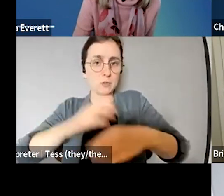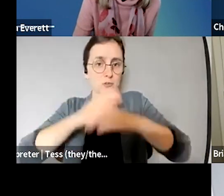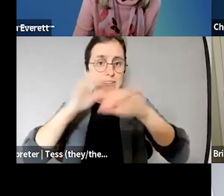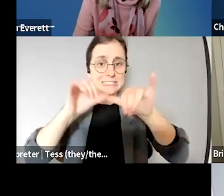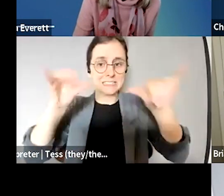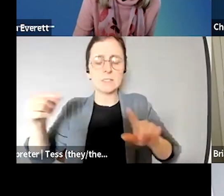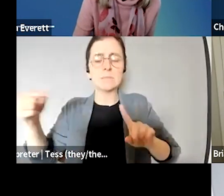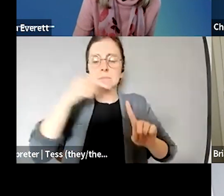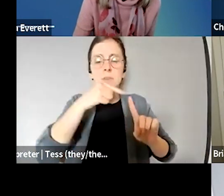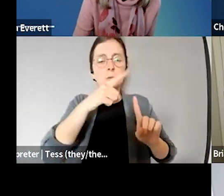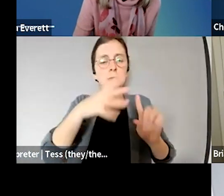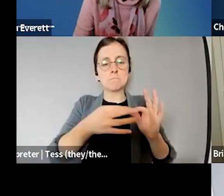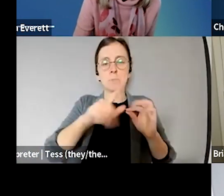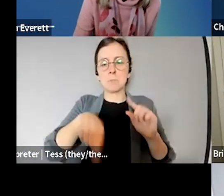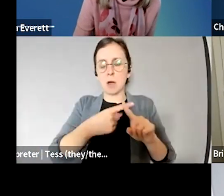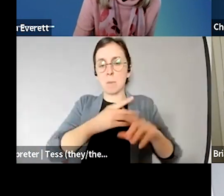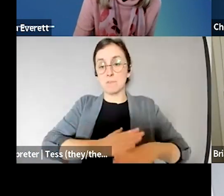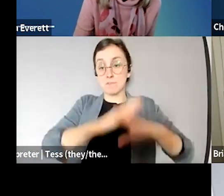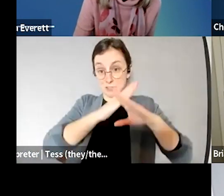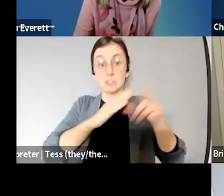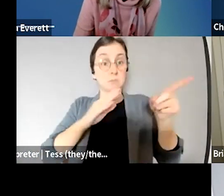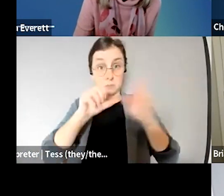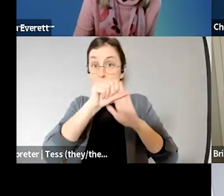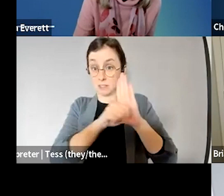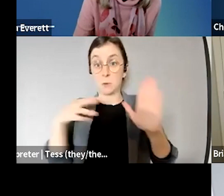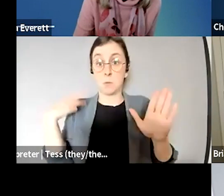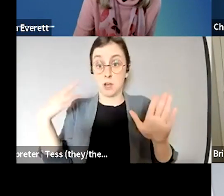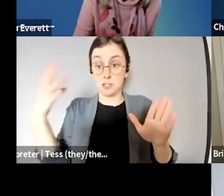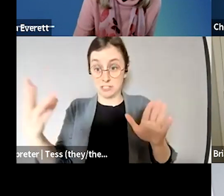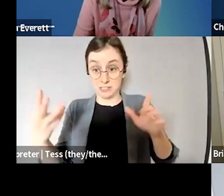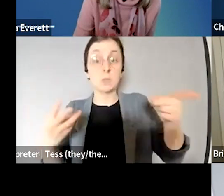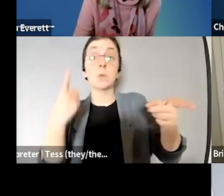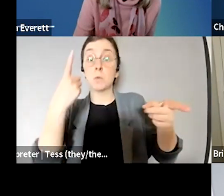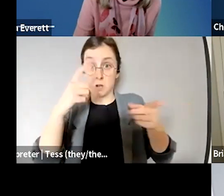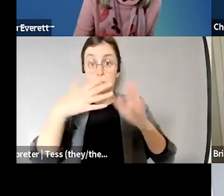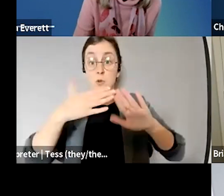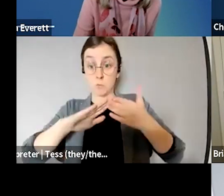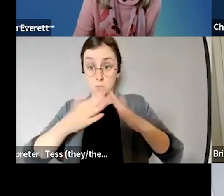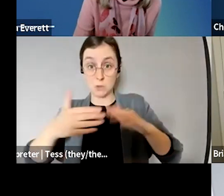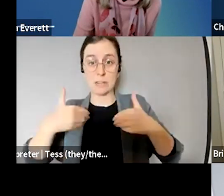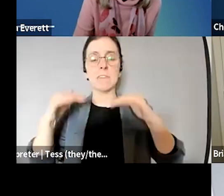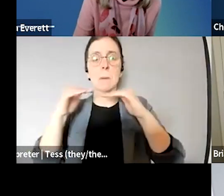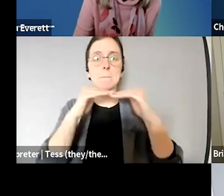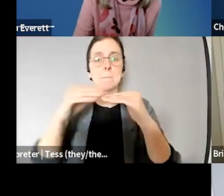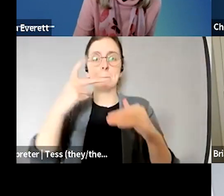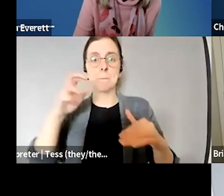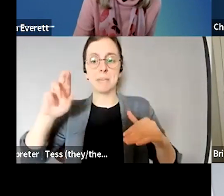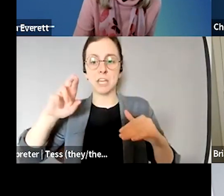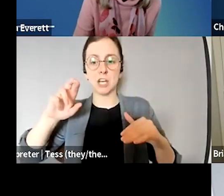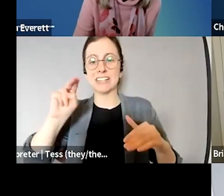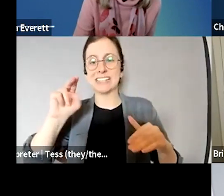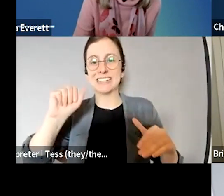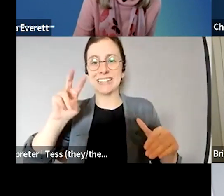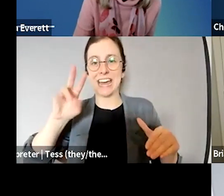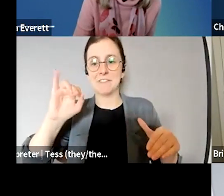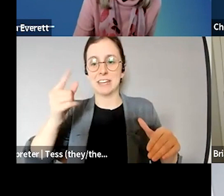about prevention, in Washington State, they have in one community a peer navigator team that goes out and